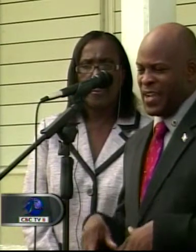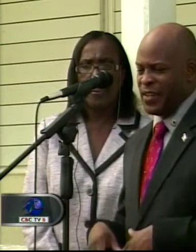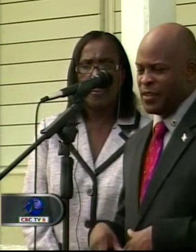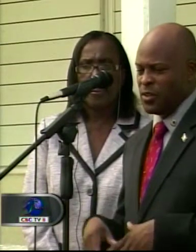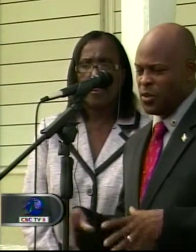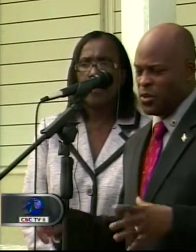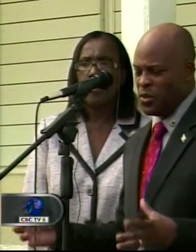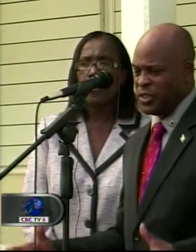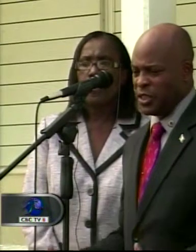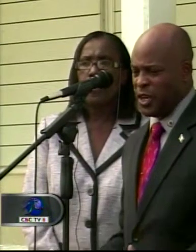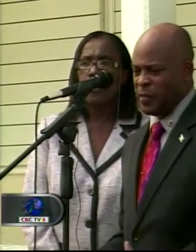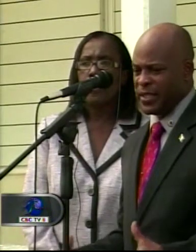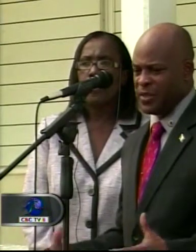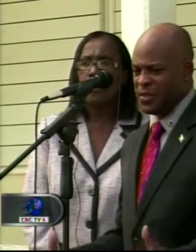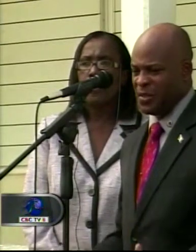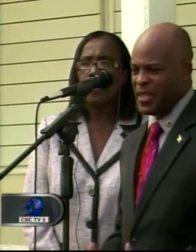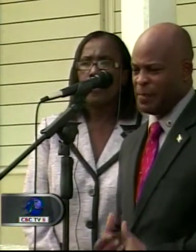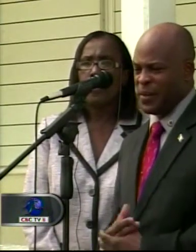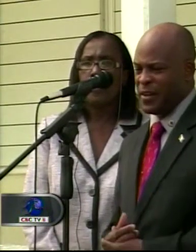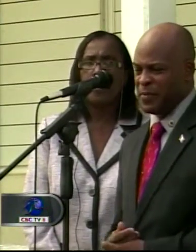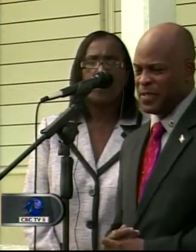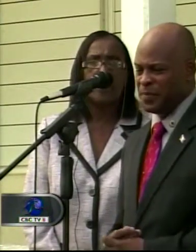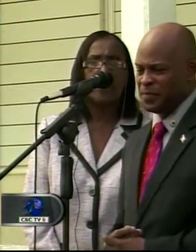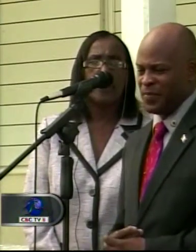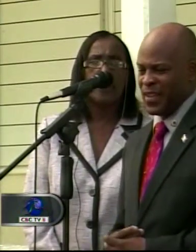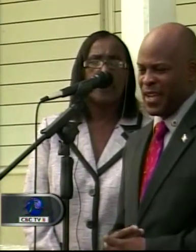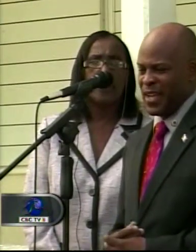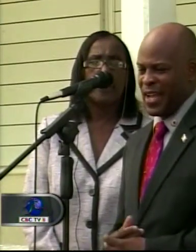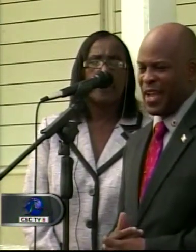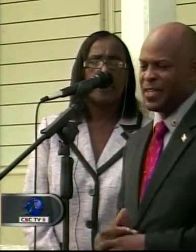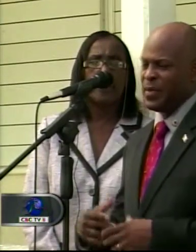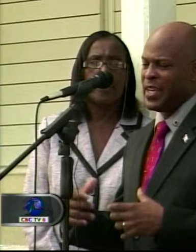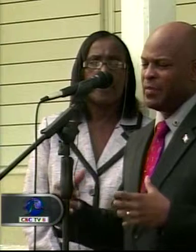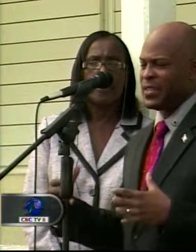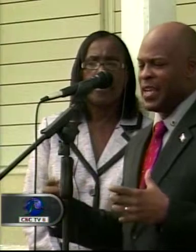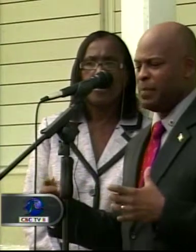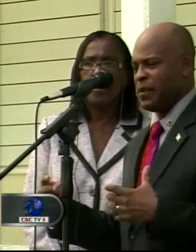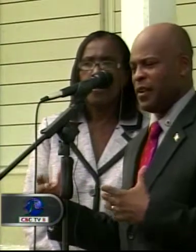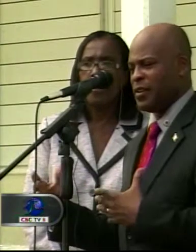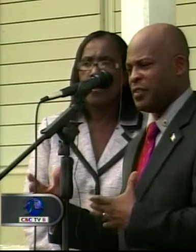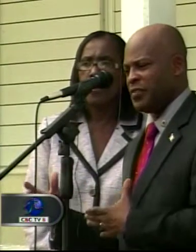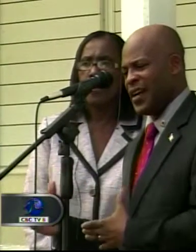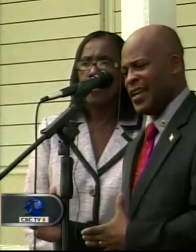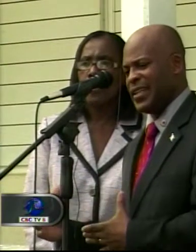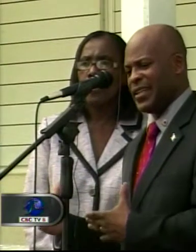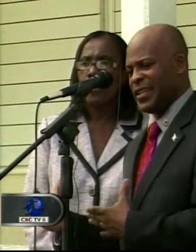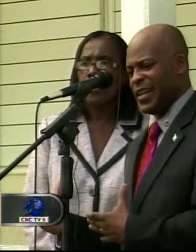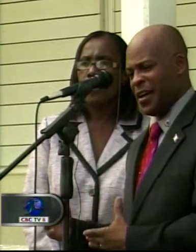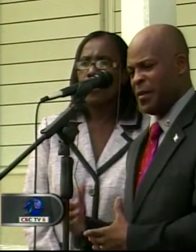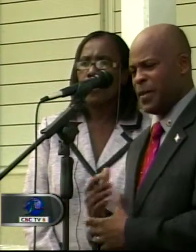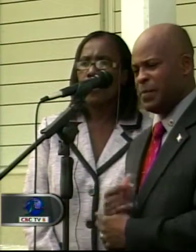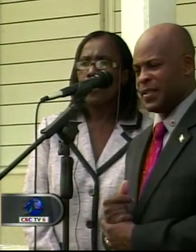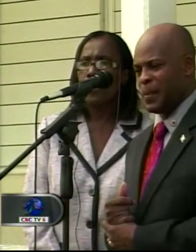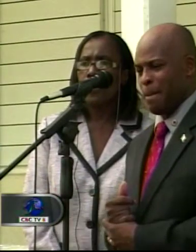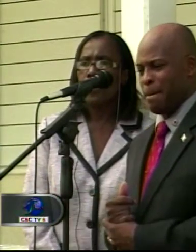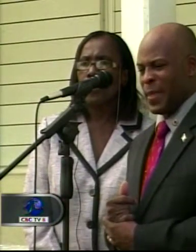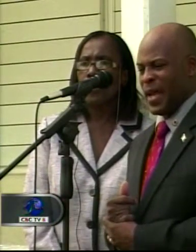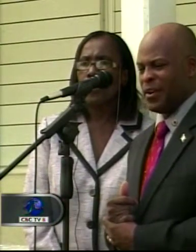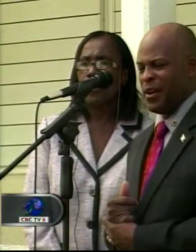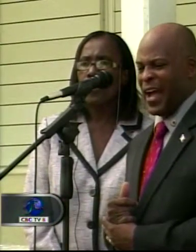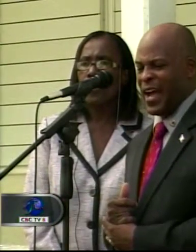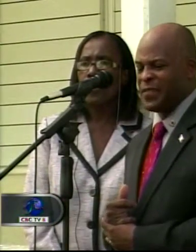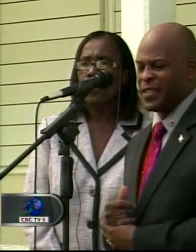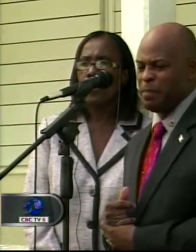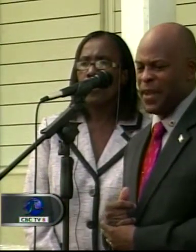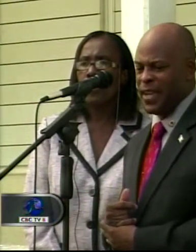to find your own jobs, your own employment, and to be able to employ your friends and other people,